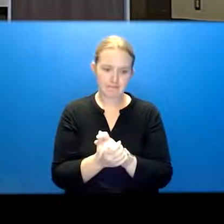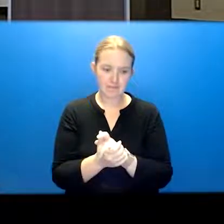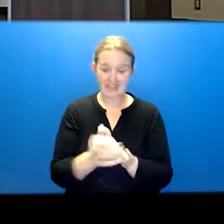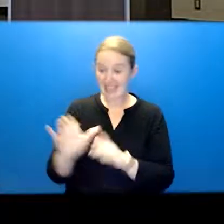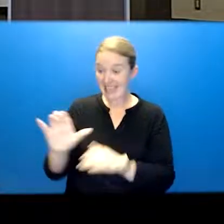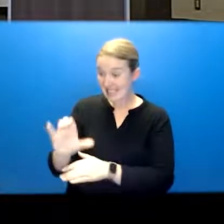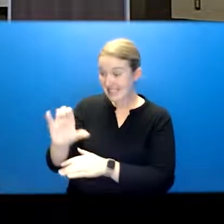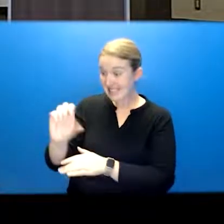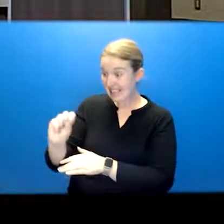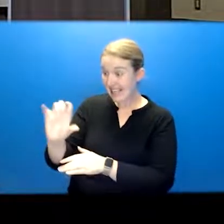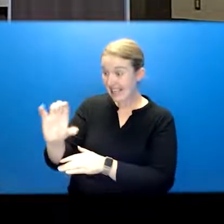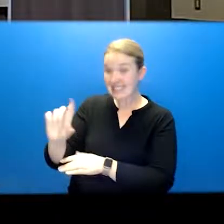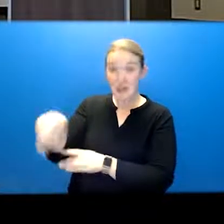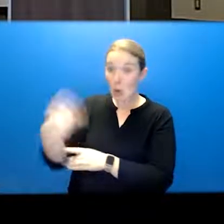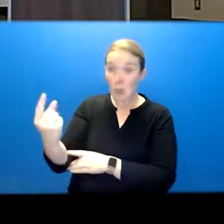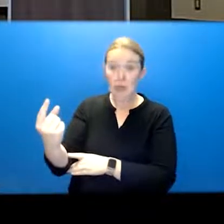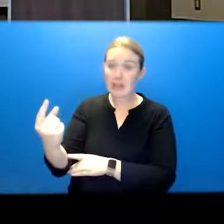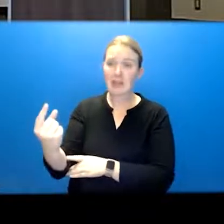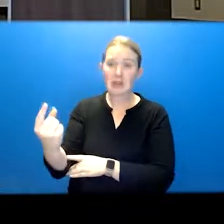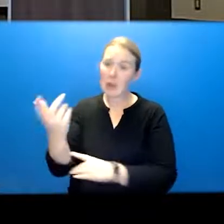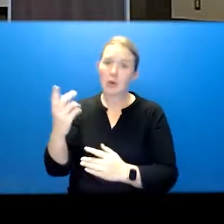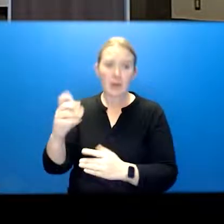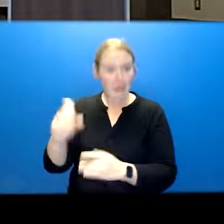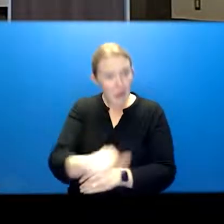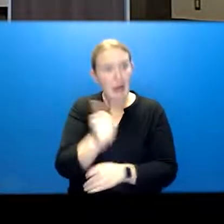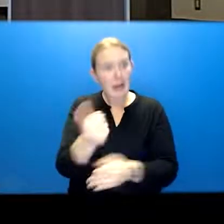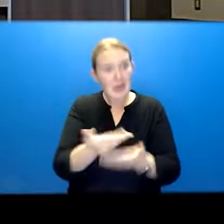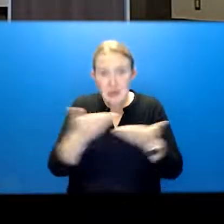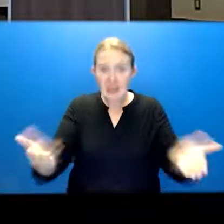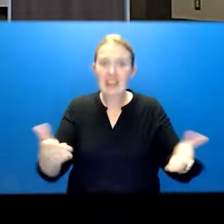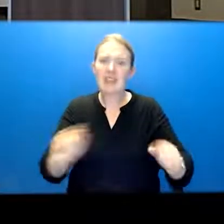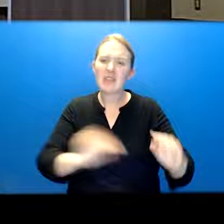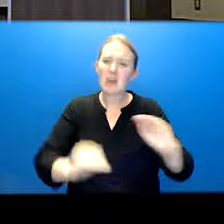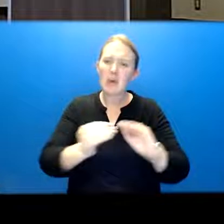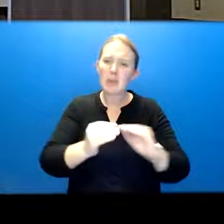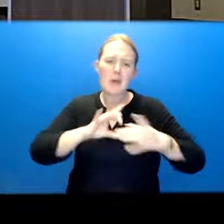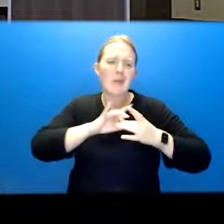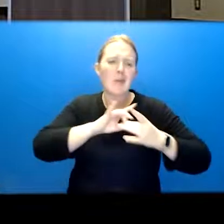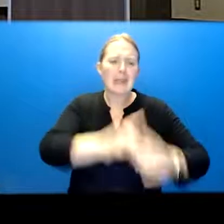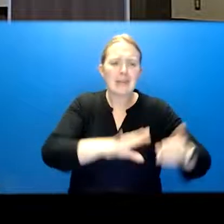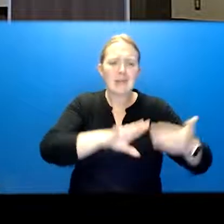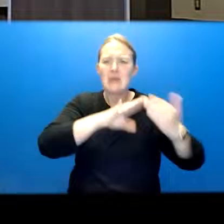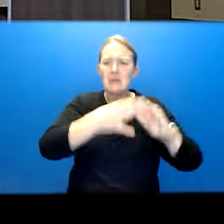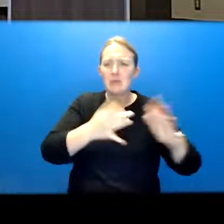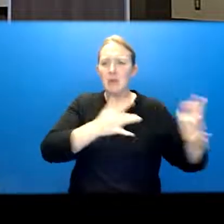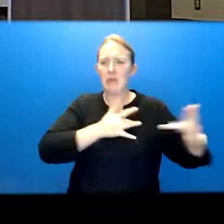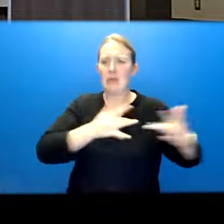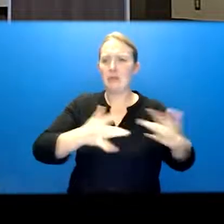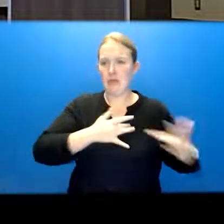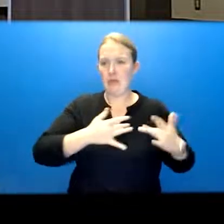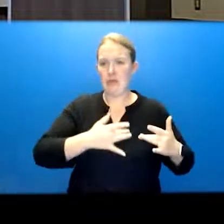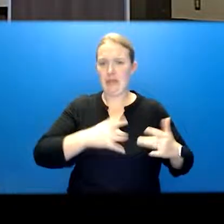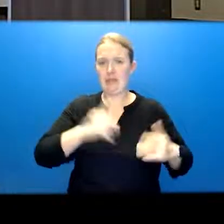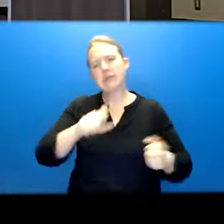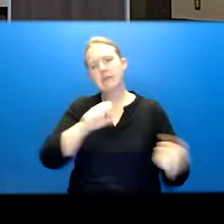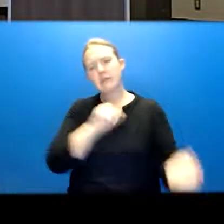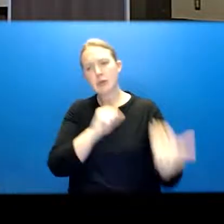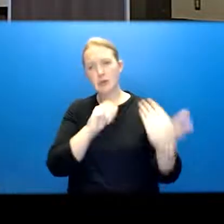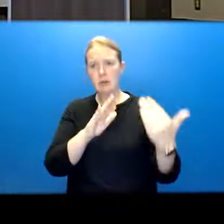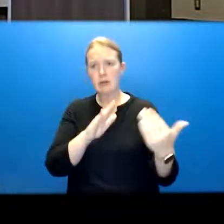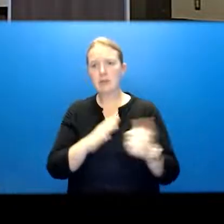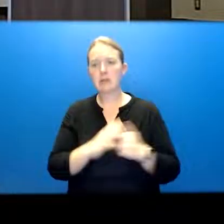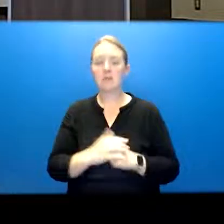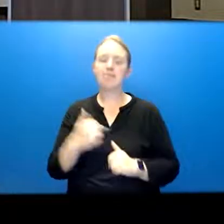CSC programs. These are more community level concerns that need to be addressed. And